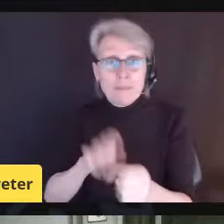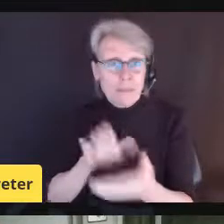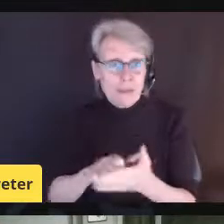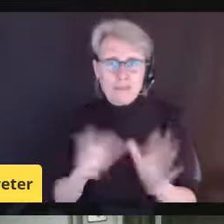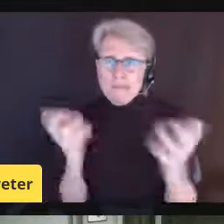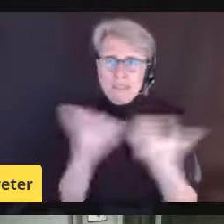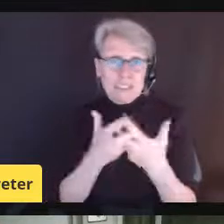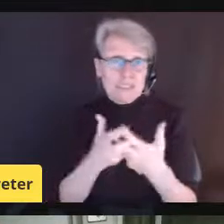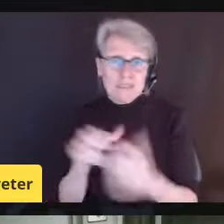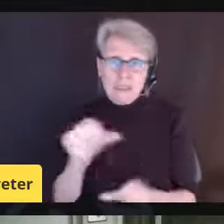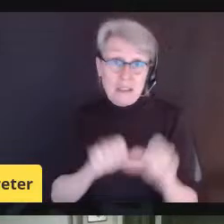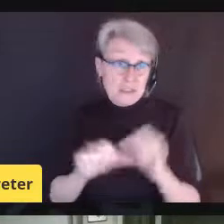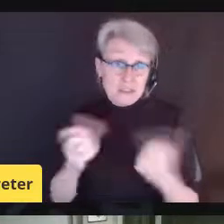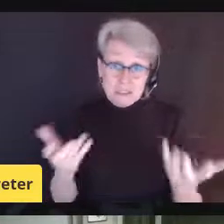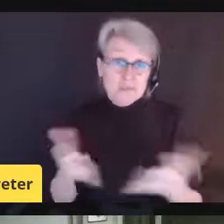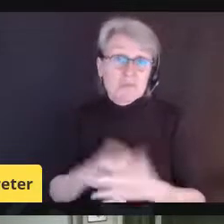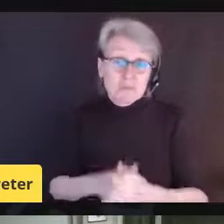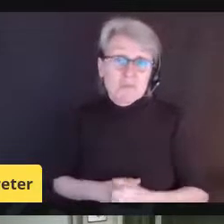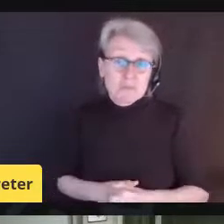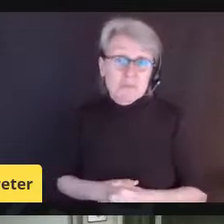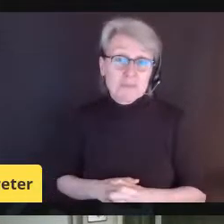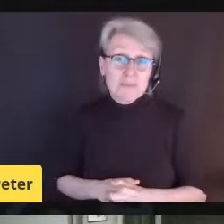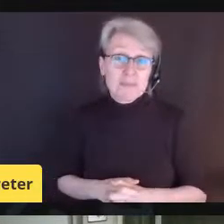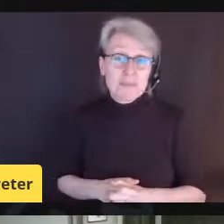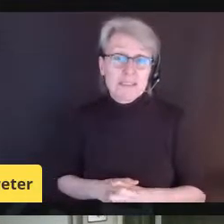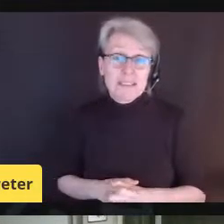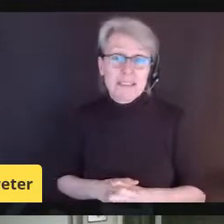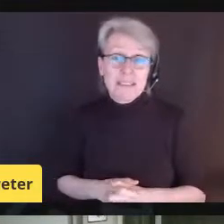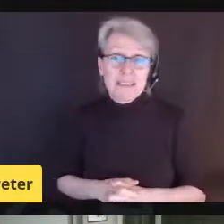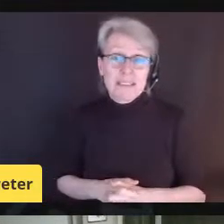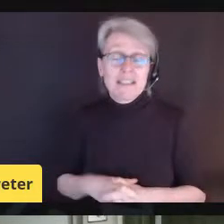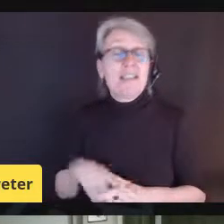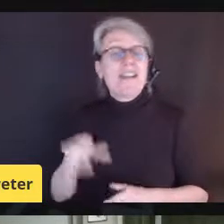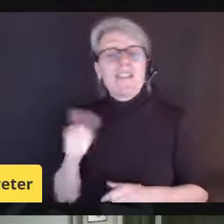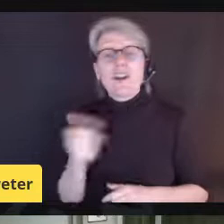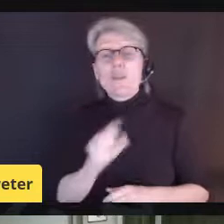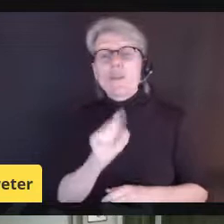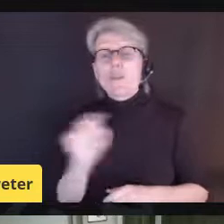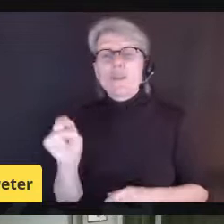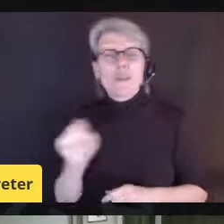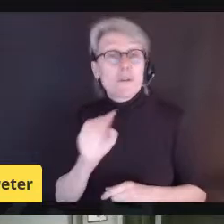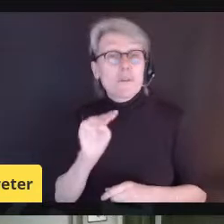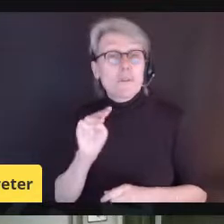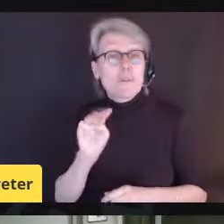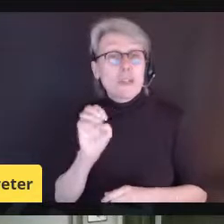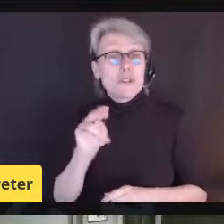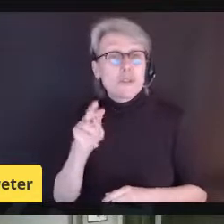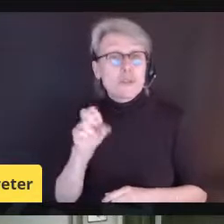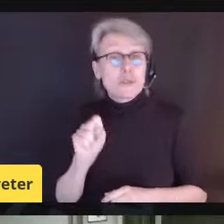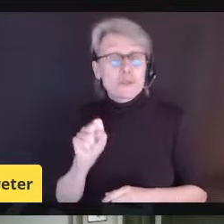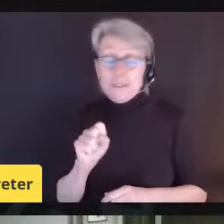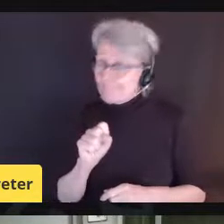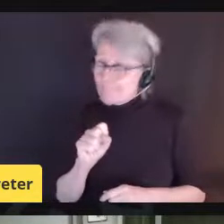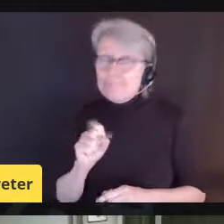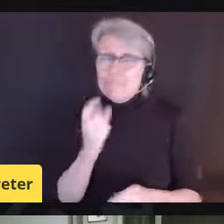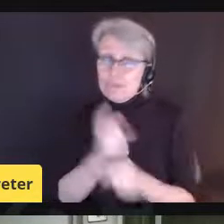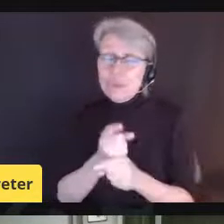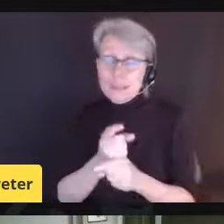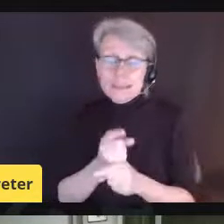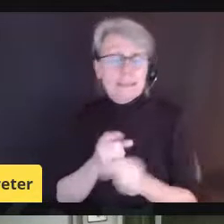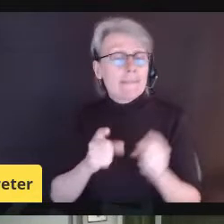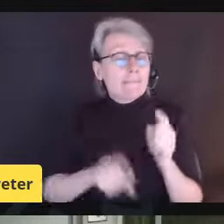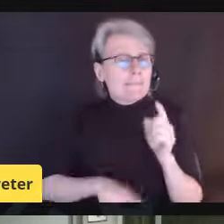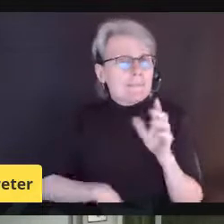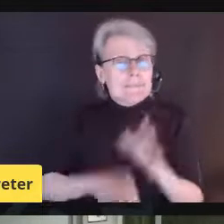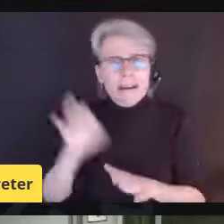So like all the other mentors said, find out, figure it out,